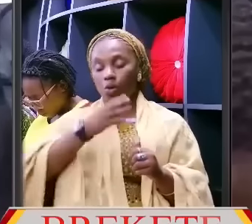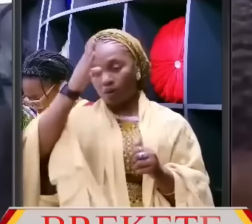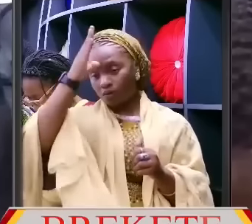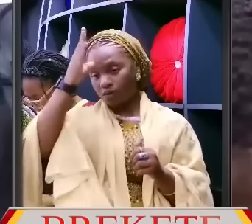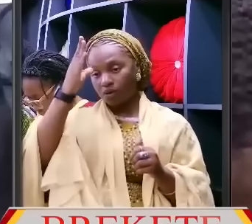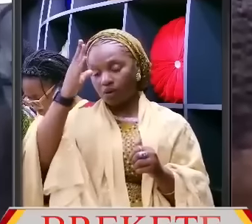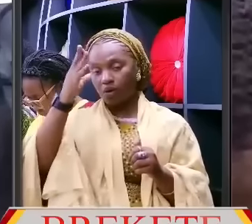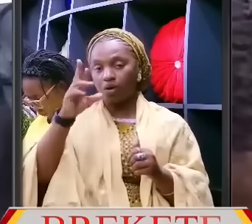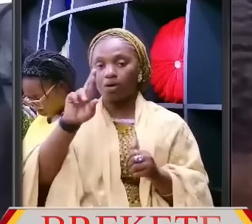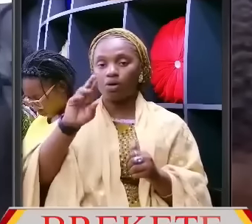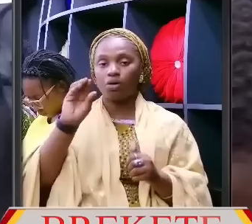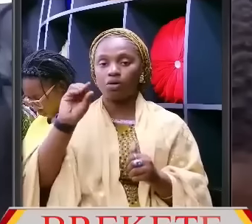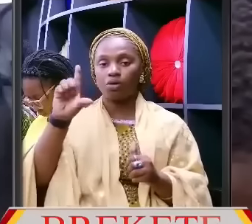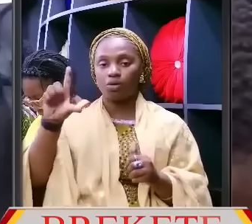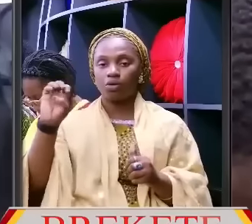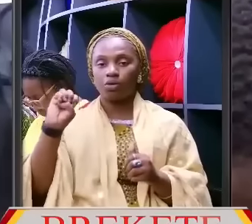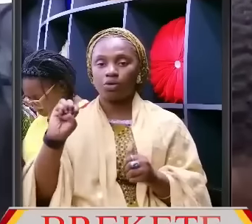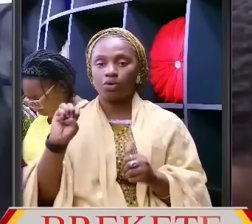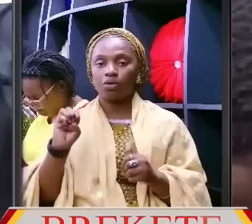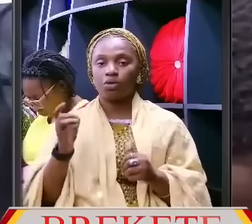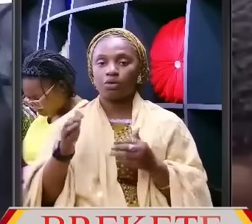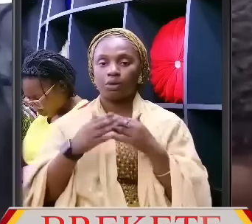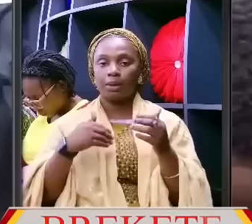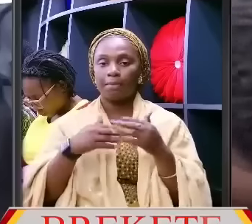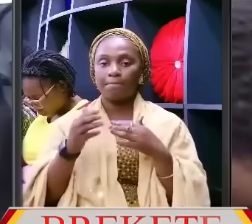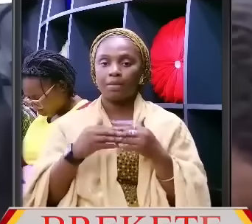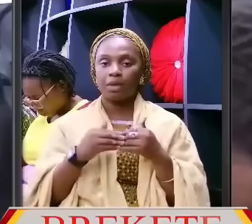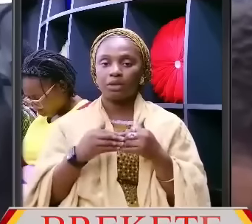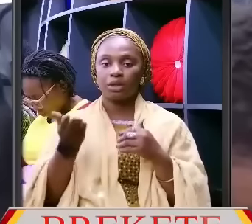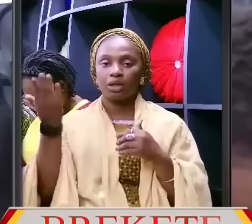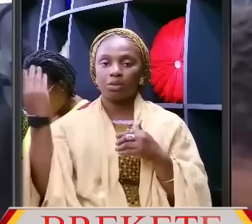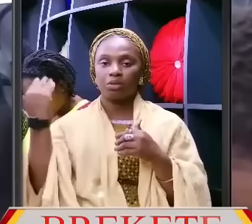the matter that day, and nobody argued with him.